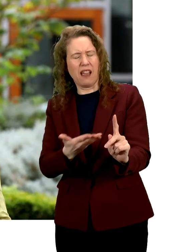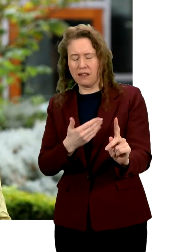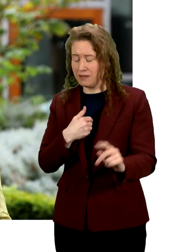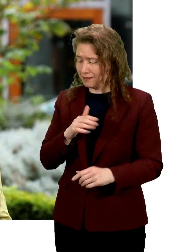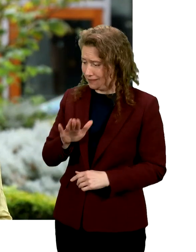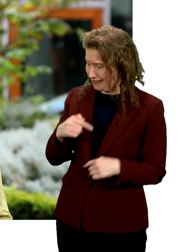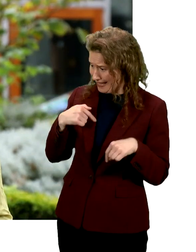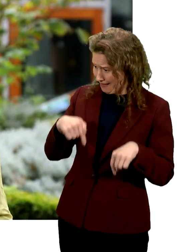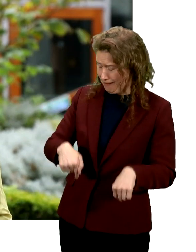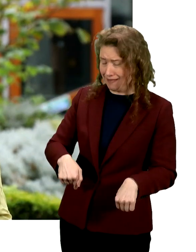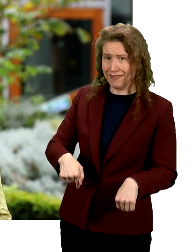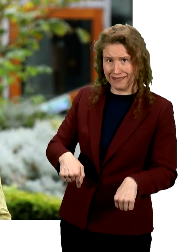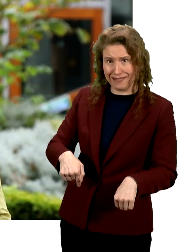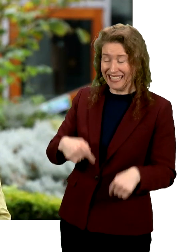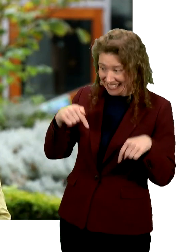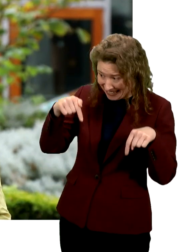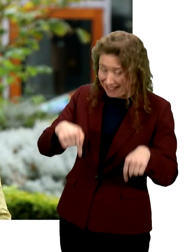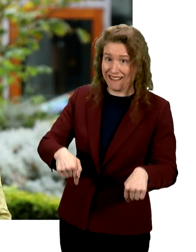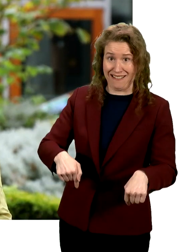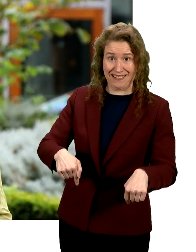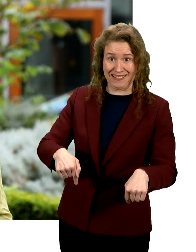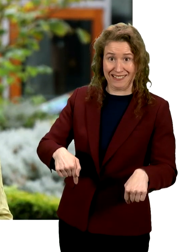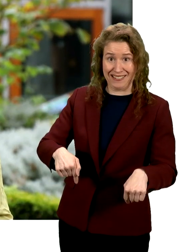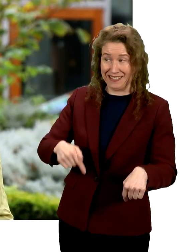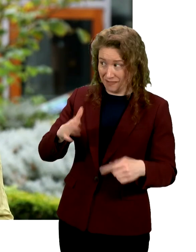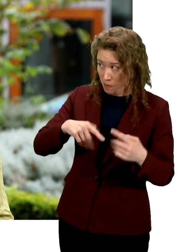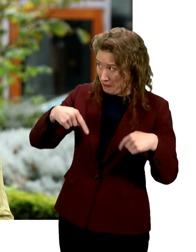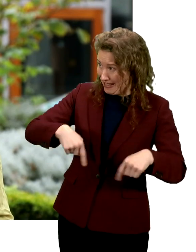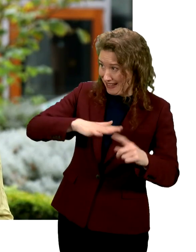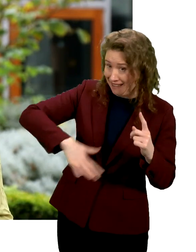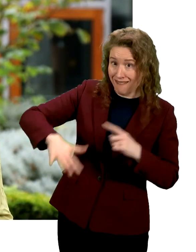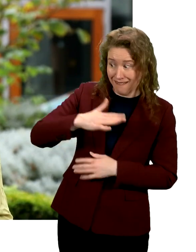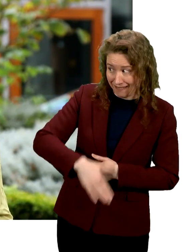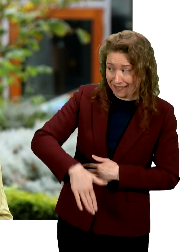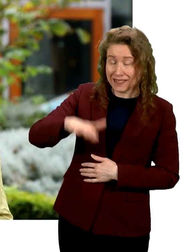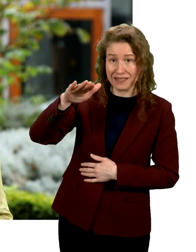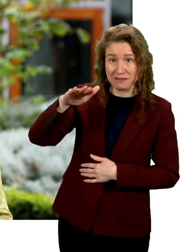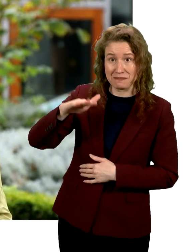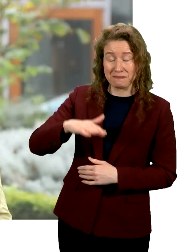I said. Here. These parts.